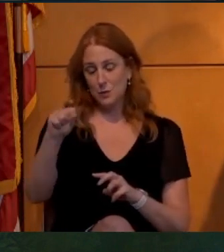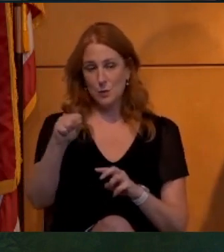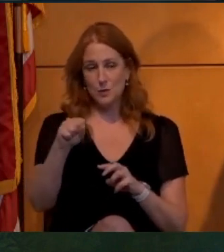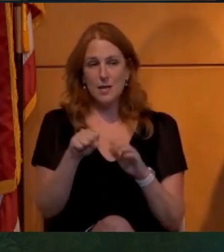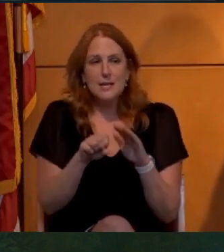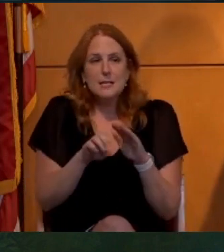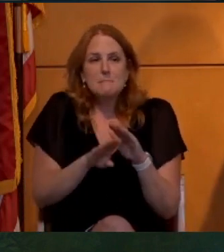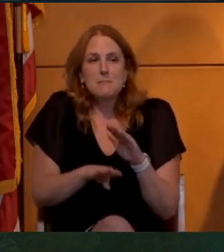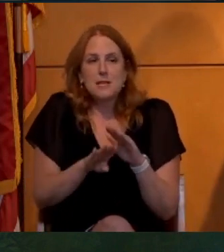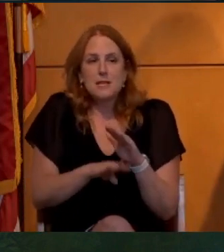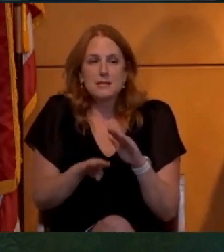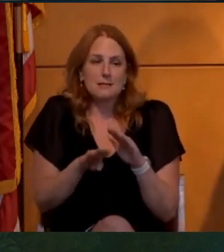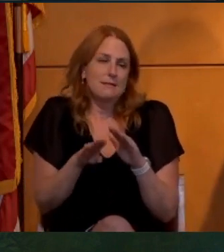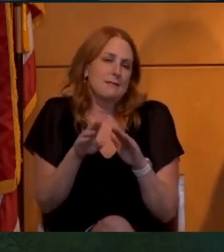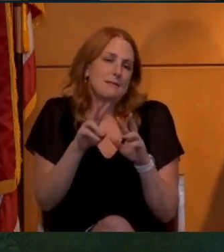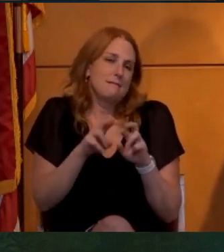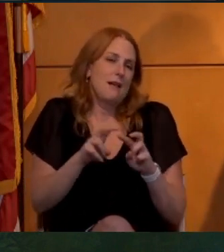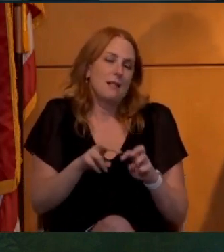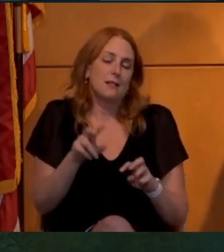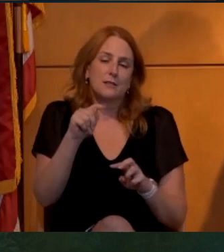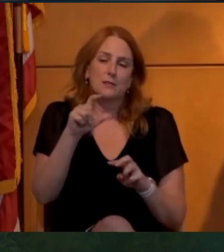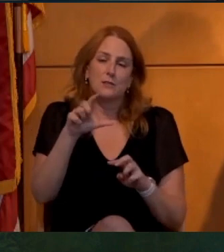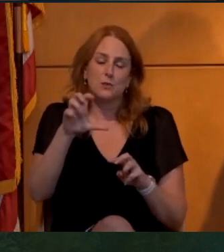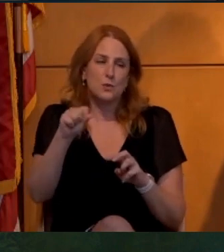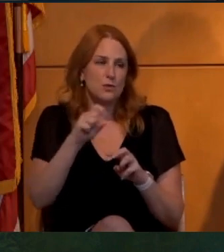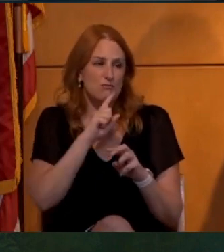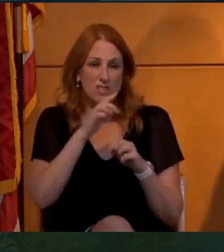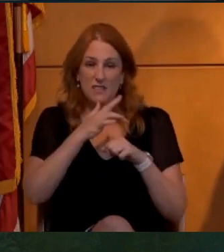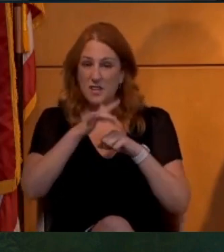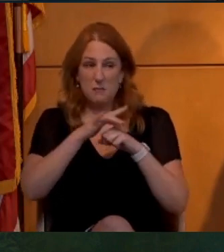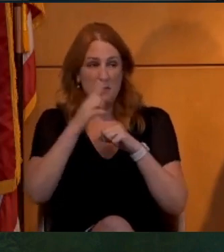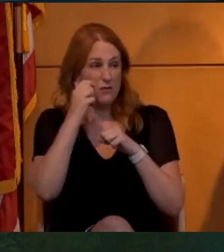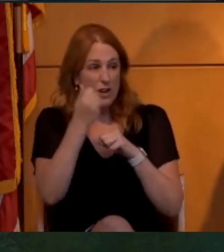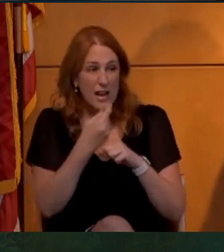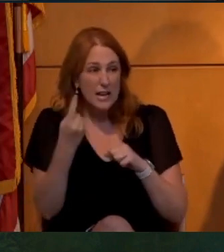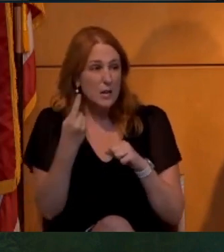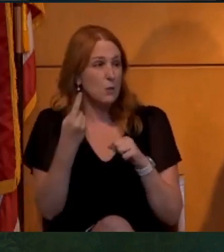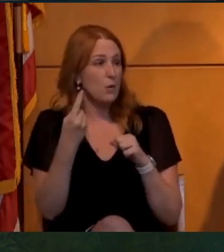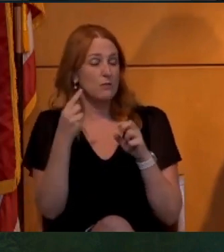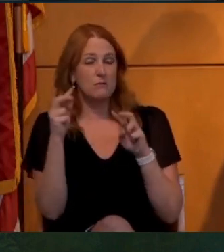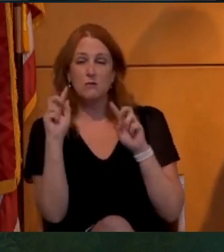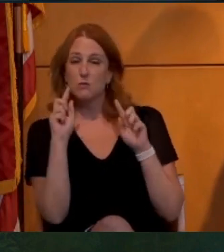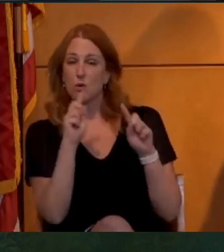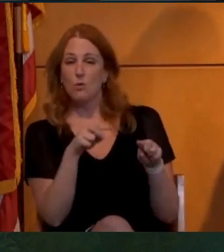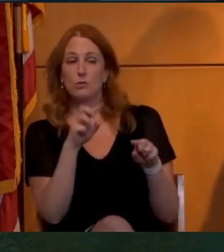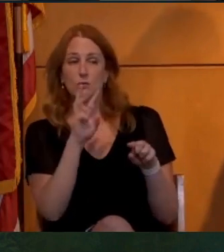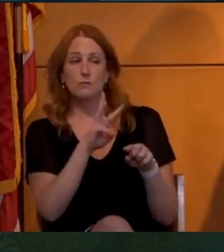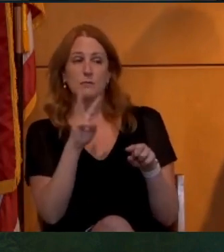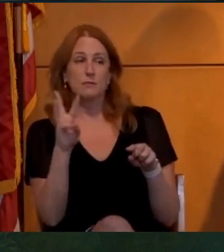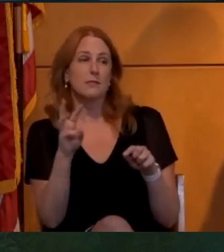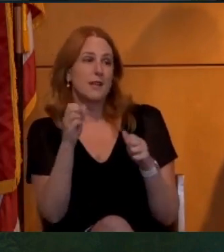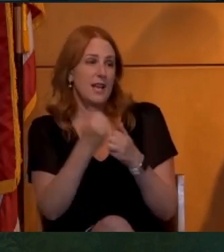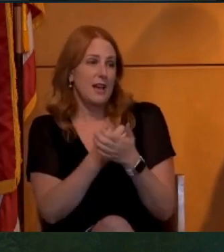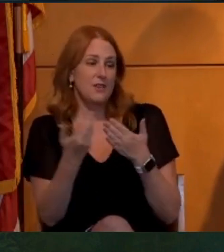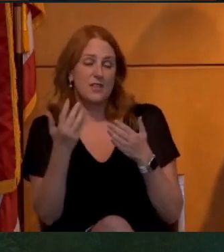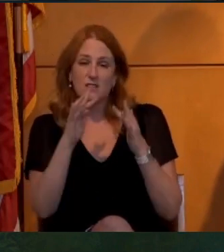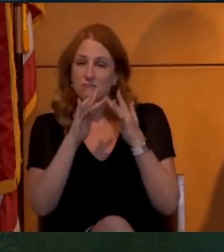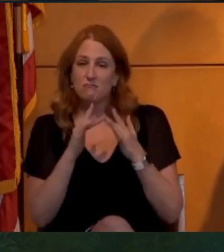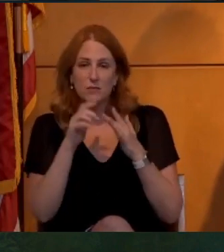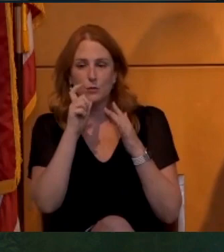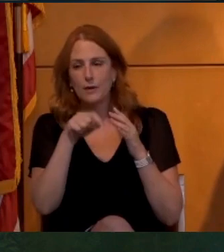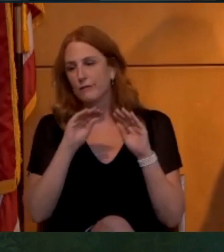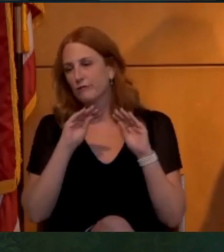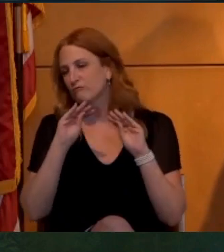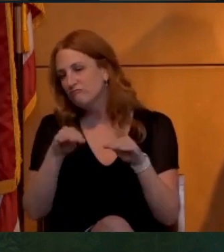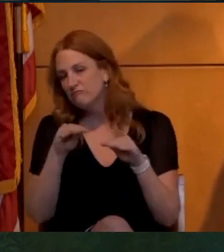analysis tools are available to anyone who visits the site. Again, this is all web-based, all browser-based. You don't install